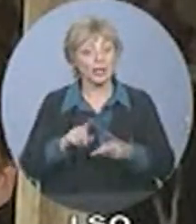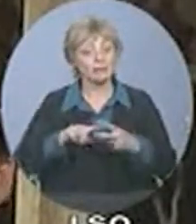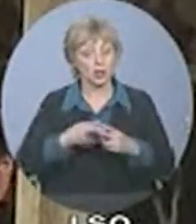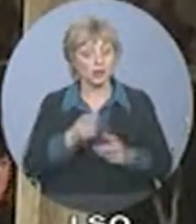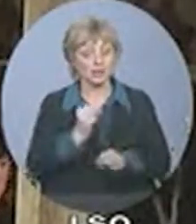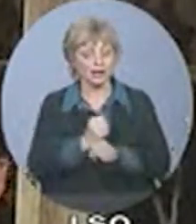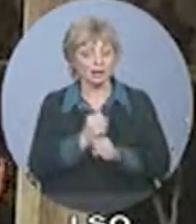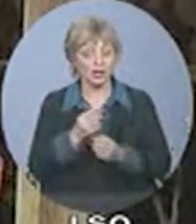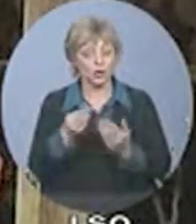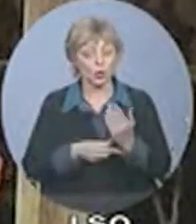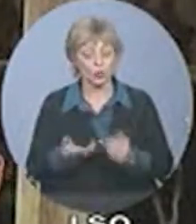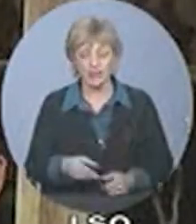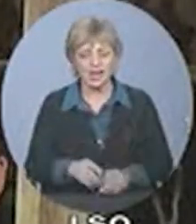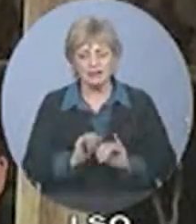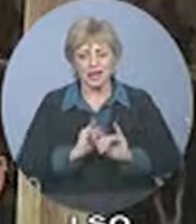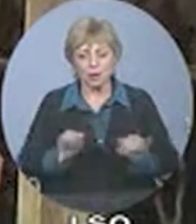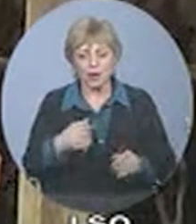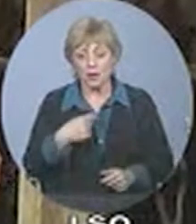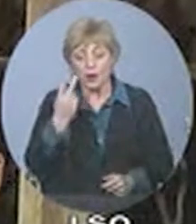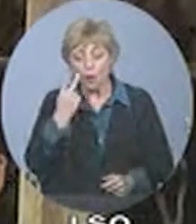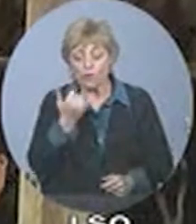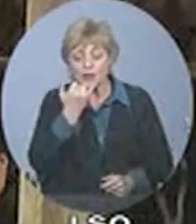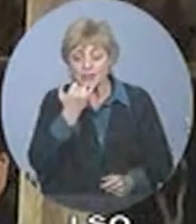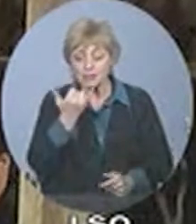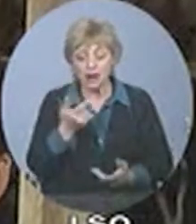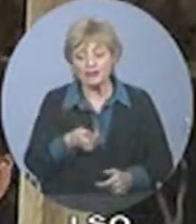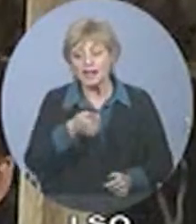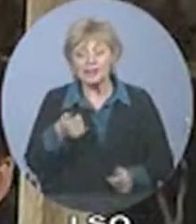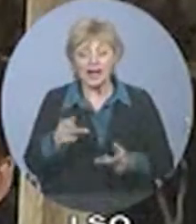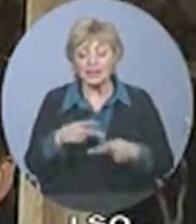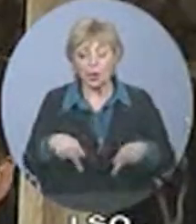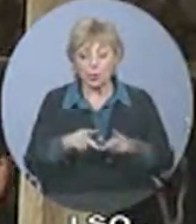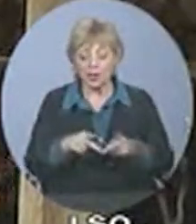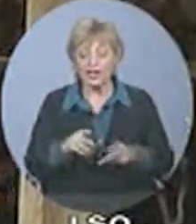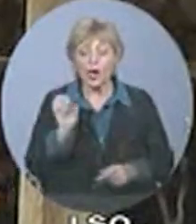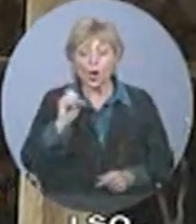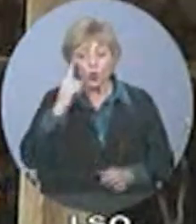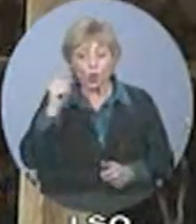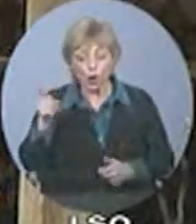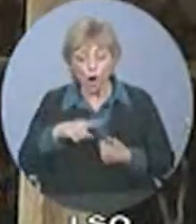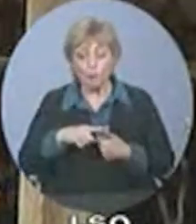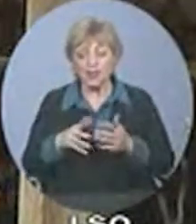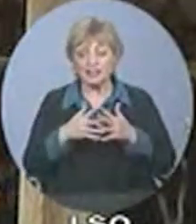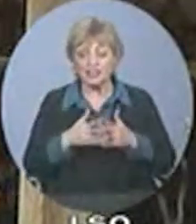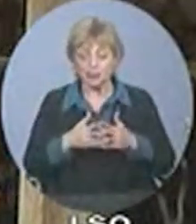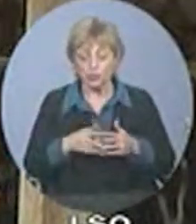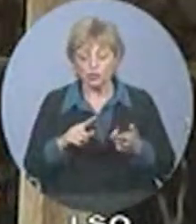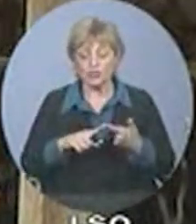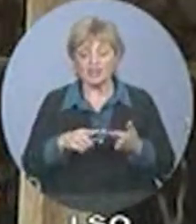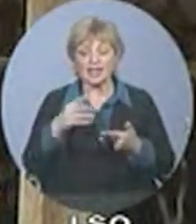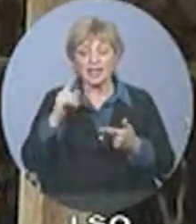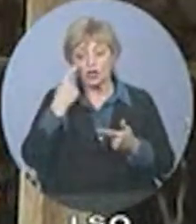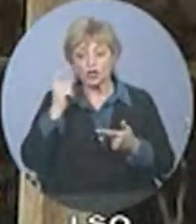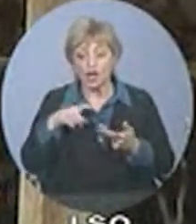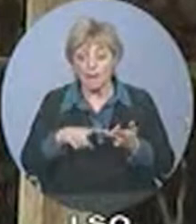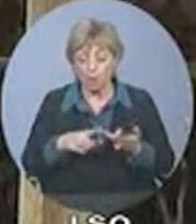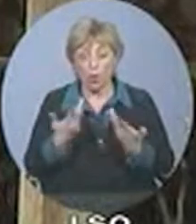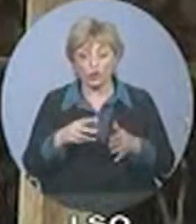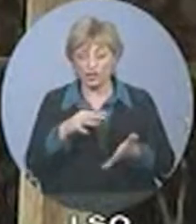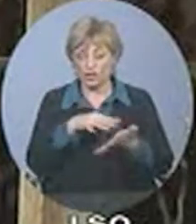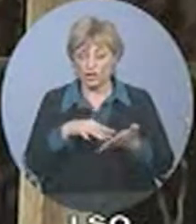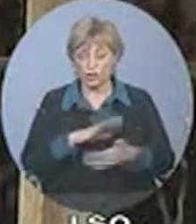the rest of the world. Europe is looking into this. The United States is looking into this. Japan has been looking into this, actually bringing criminal investigations back